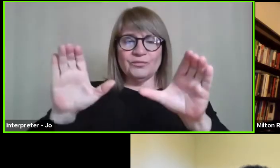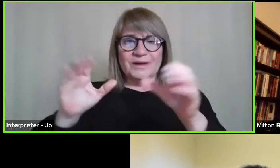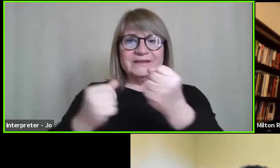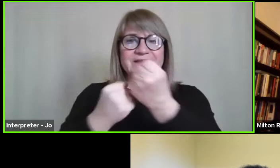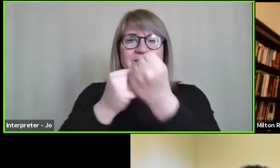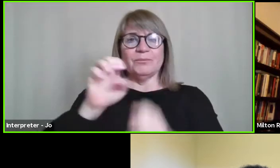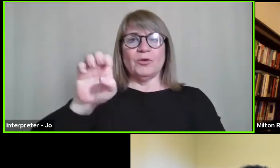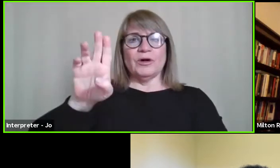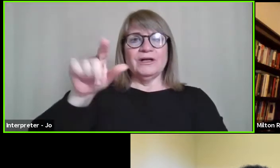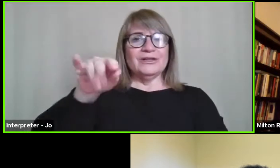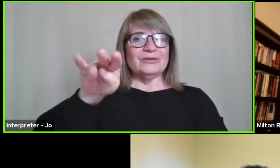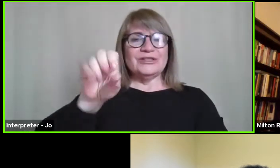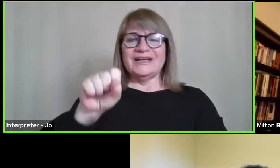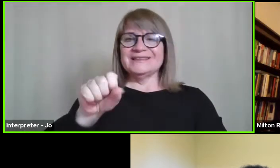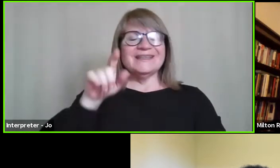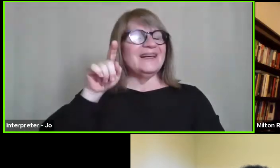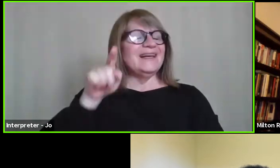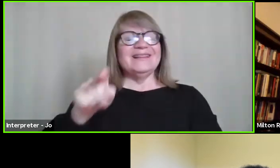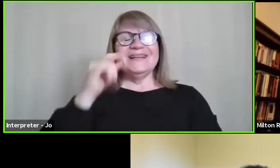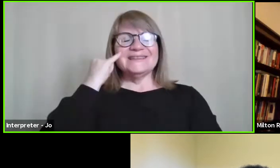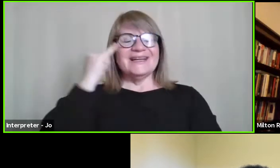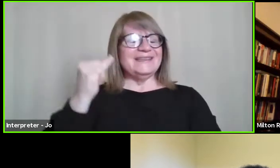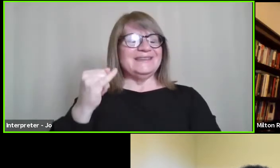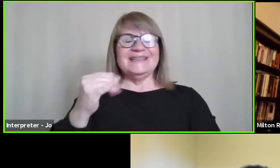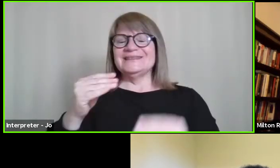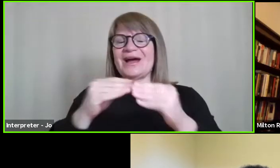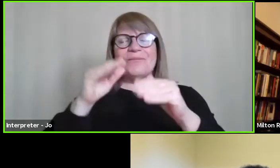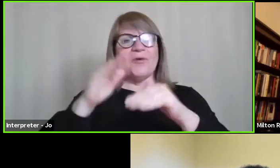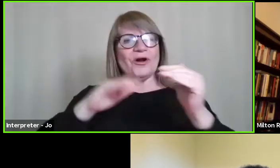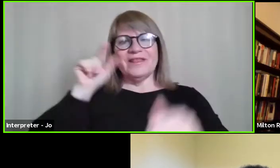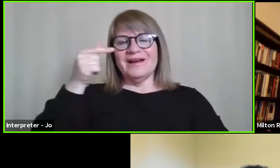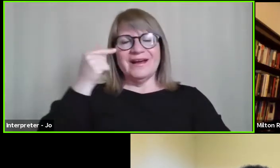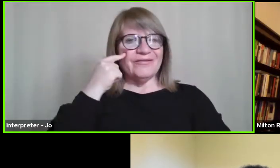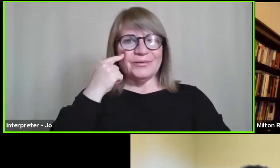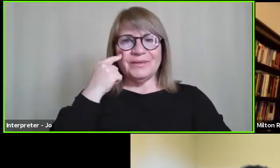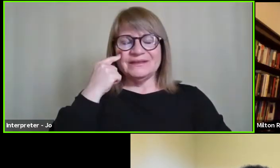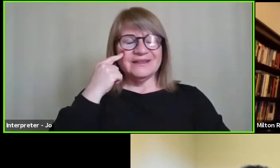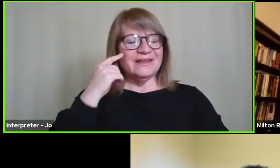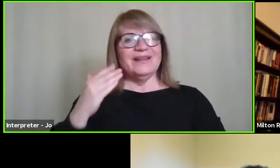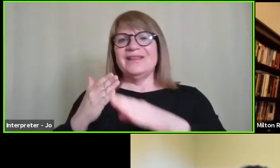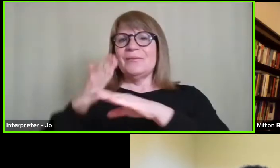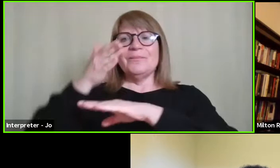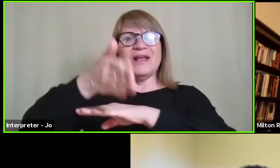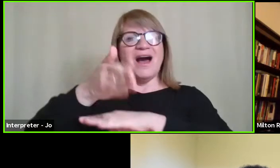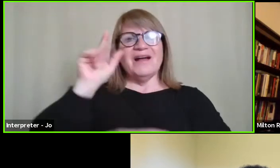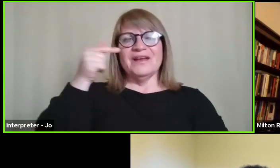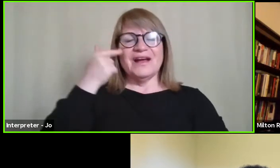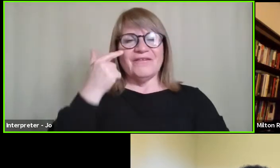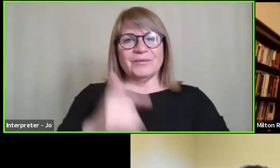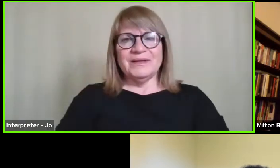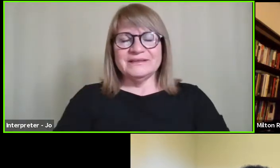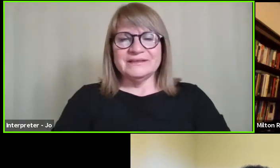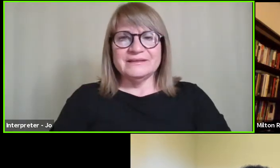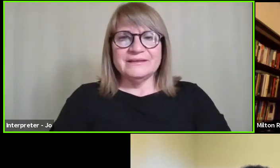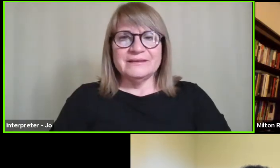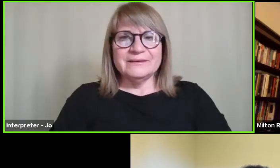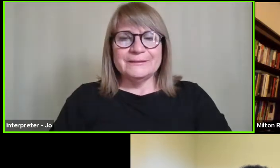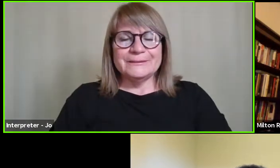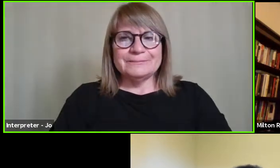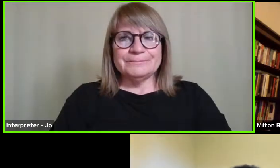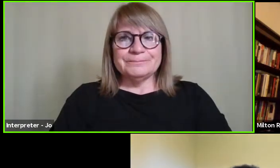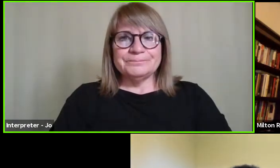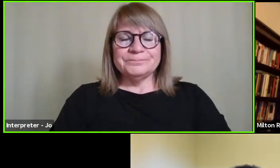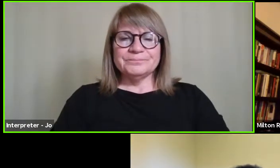have extended far beyond the state it it also occurs to me that in some respects the preoccupation with the state may be